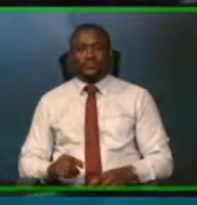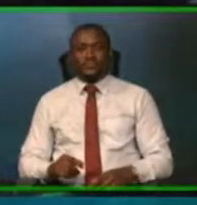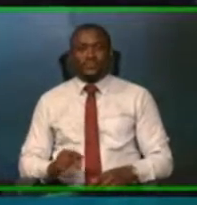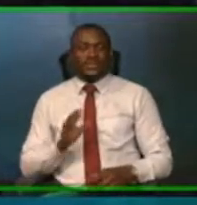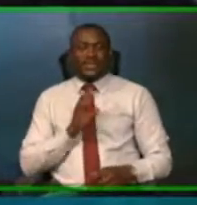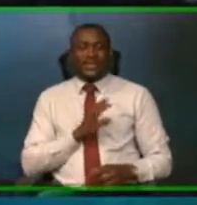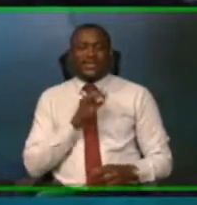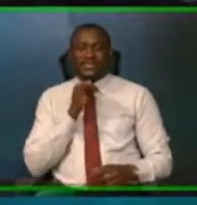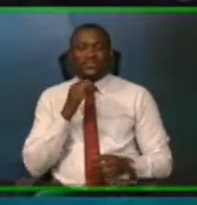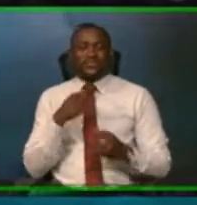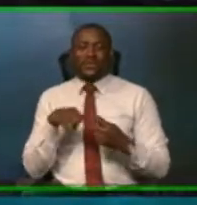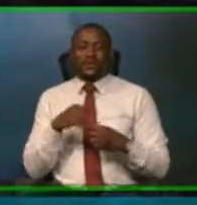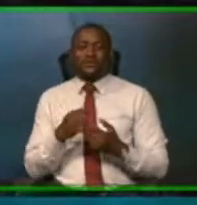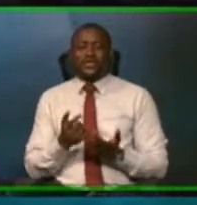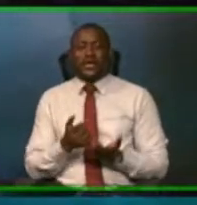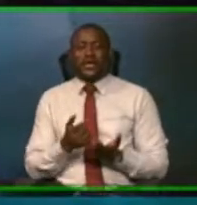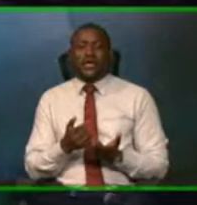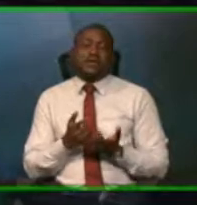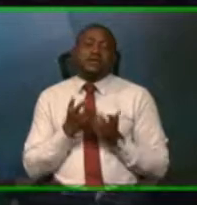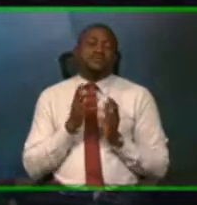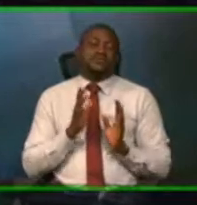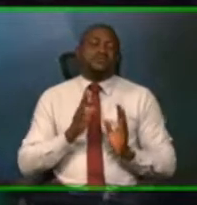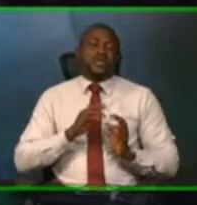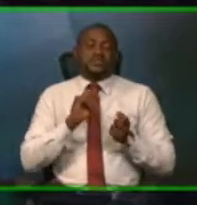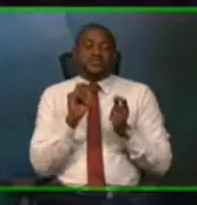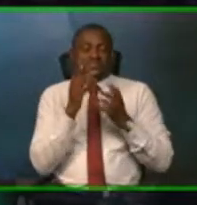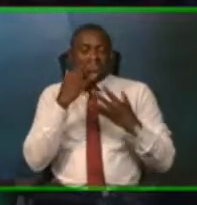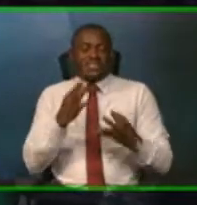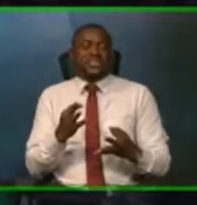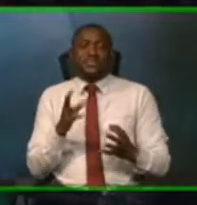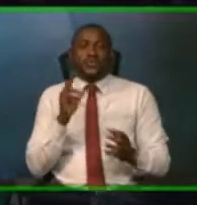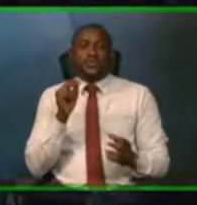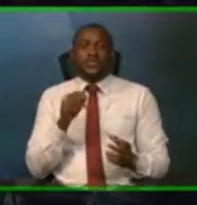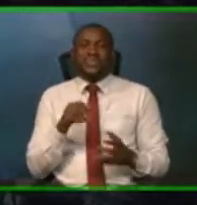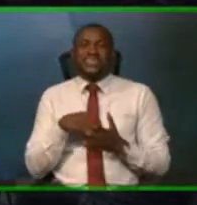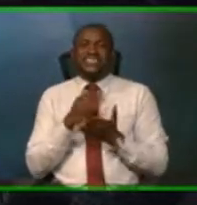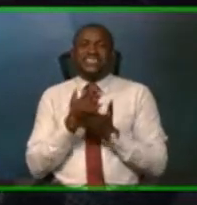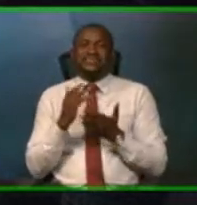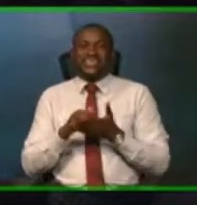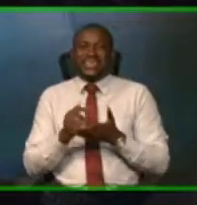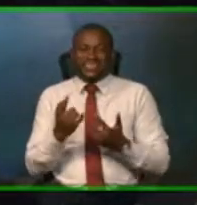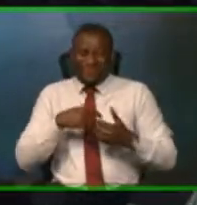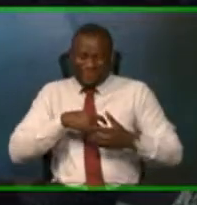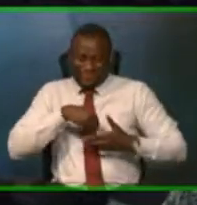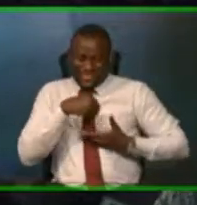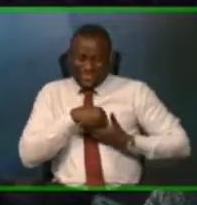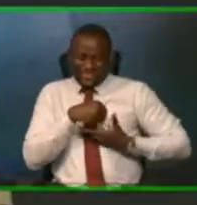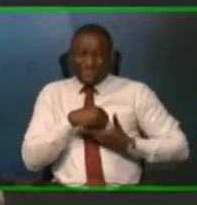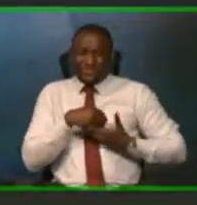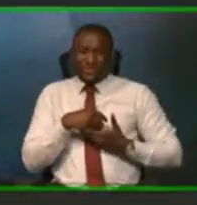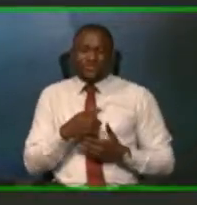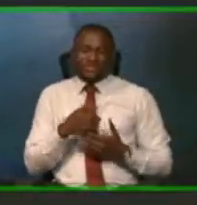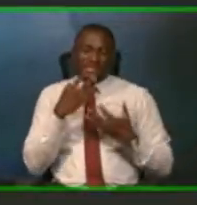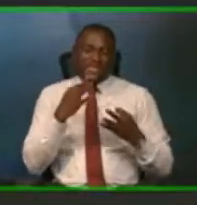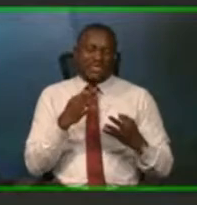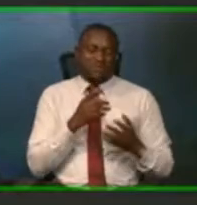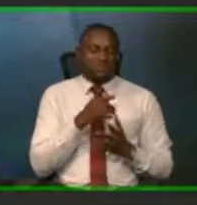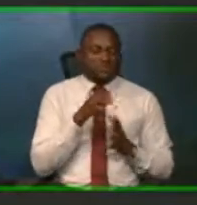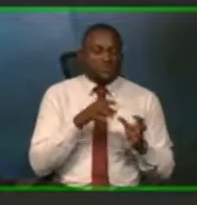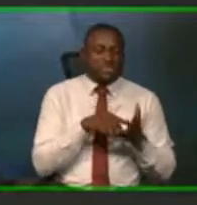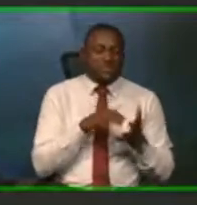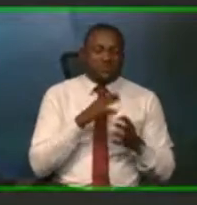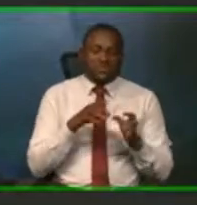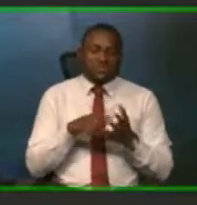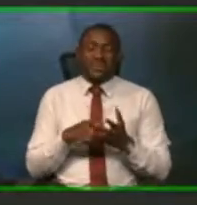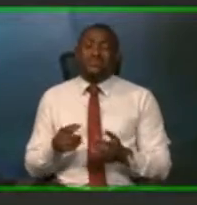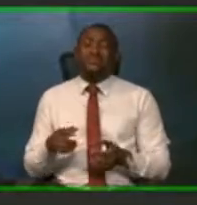Character is not just about resolutions. It is something that comes from within you. You will make resolutions and break them until